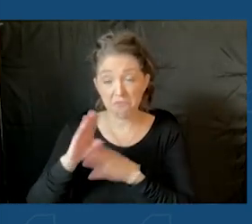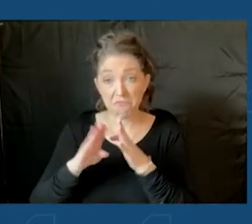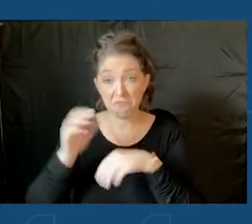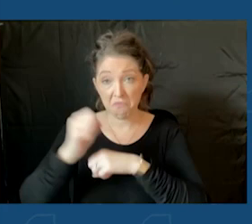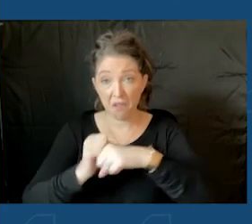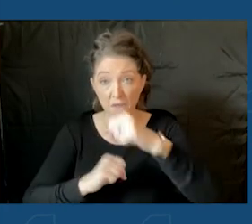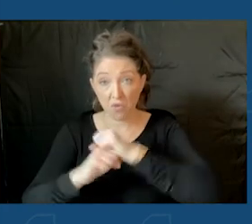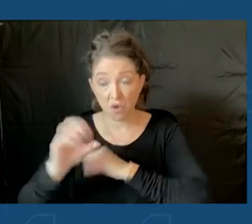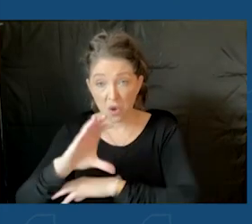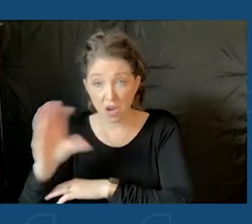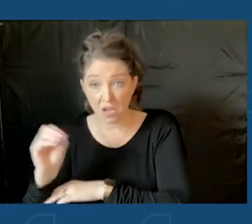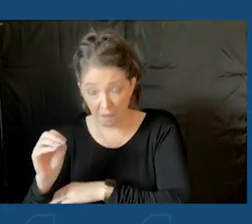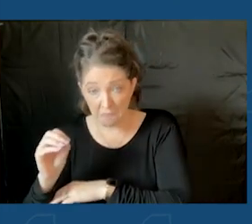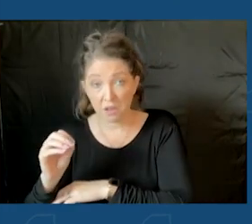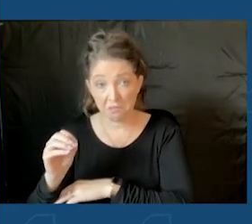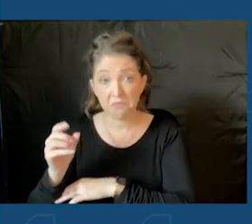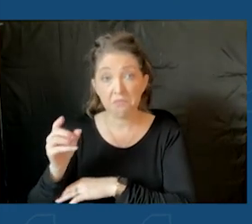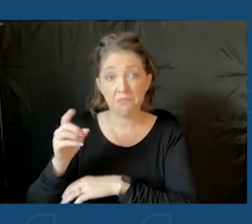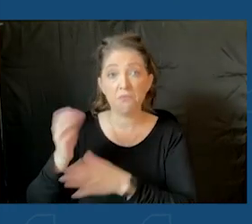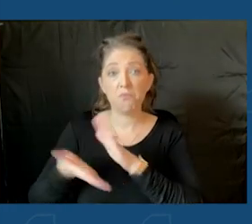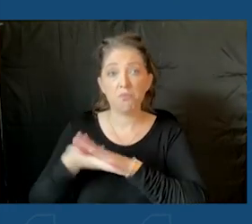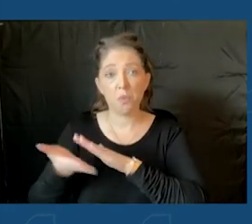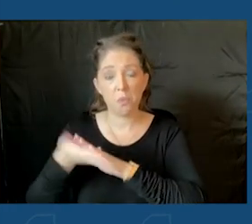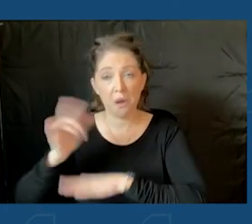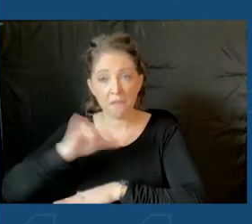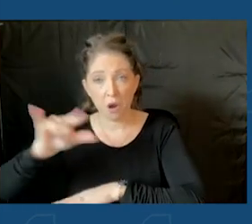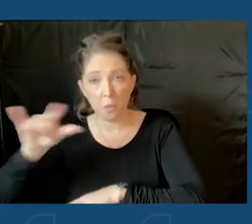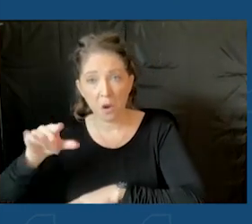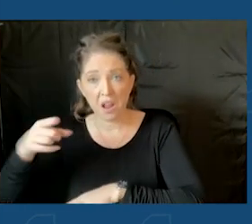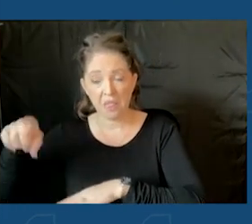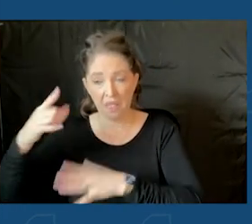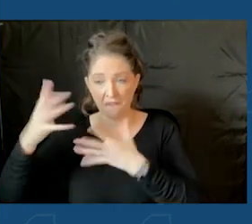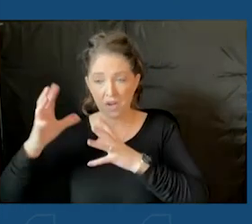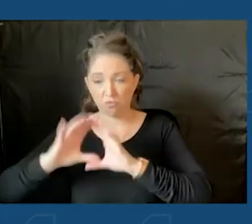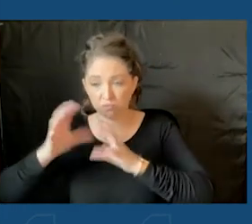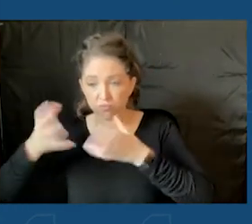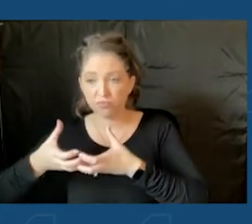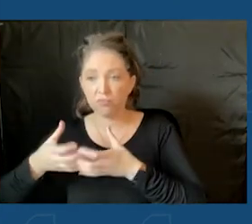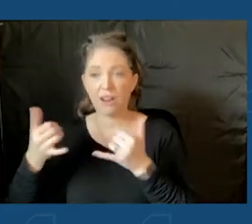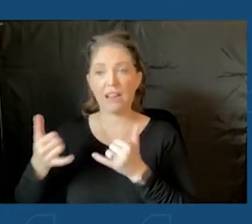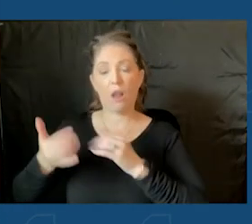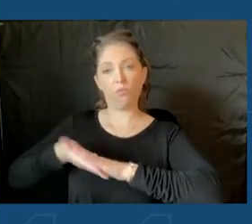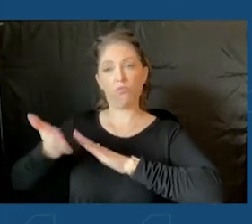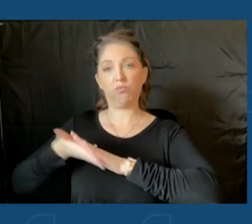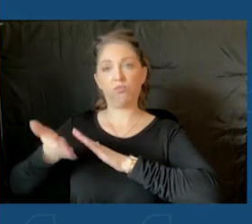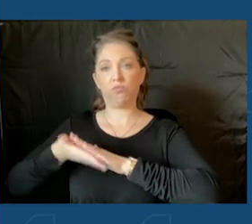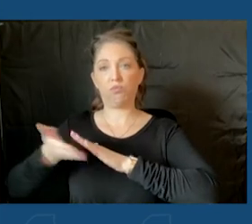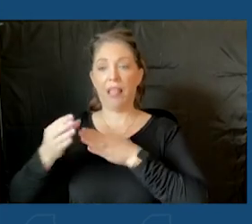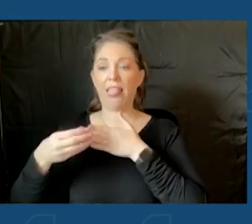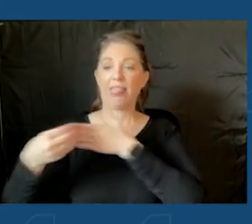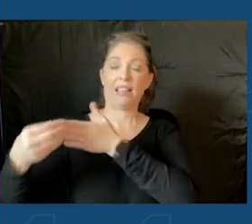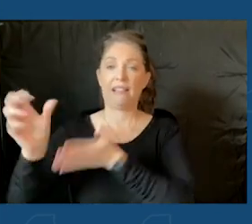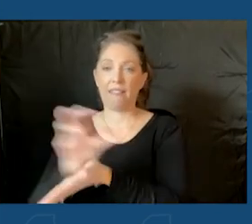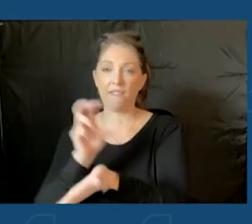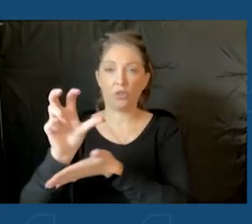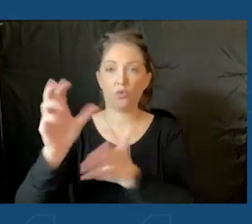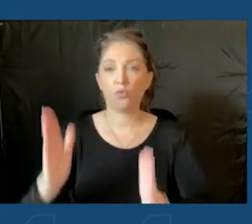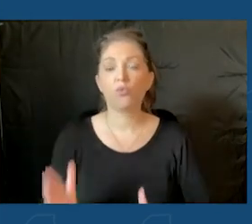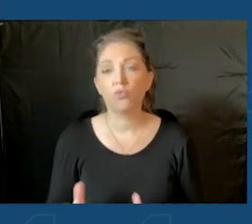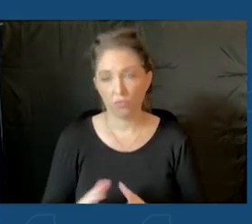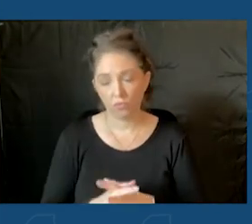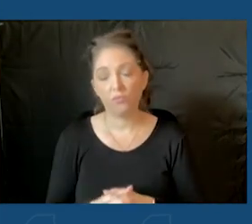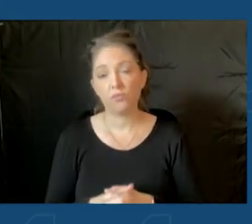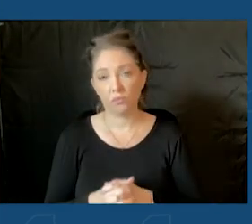airports, completed our consortium and now operates as our lead investor. To